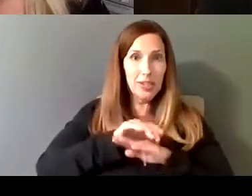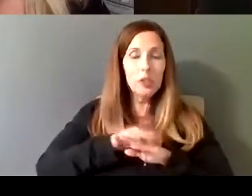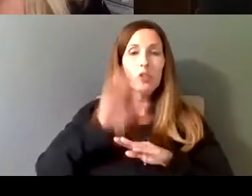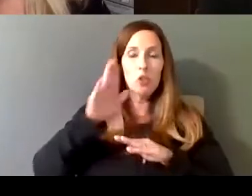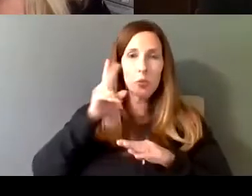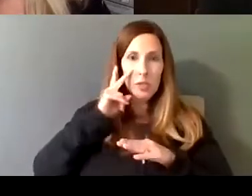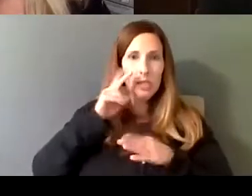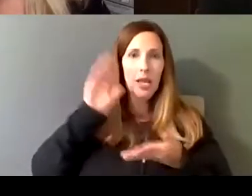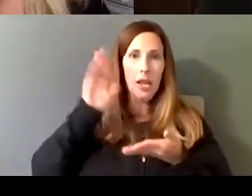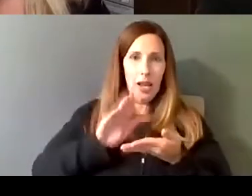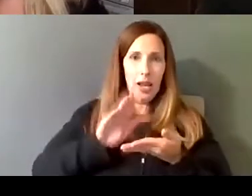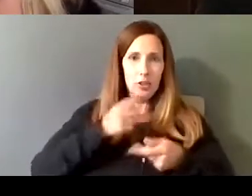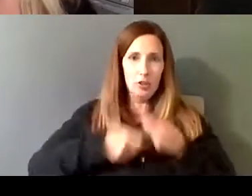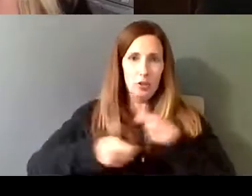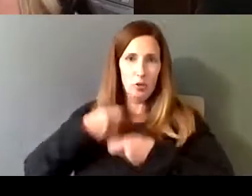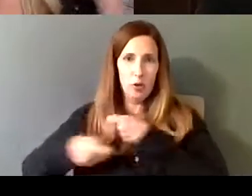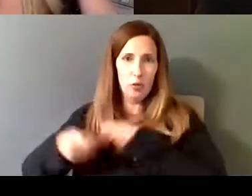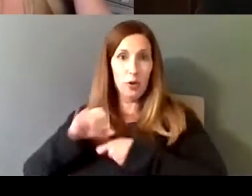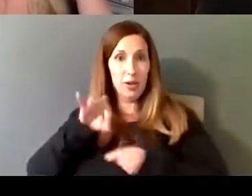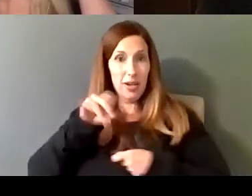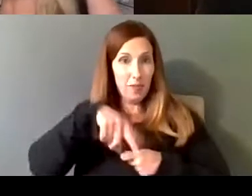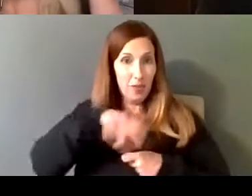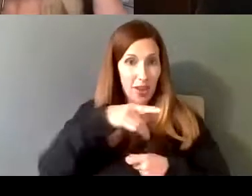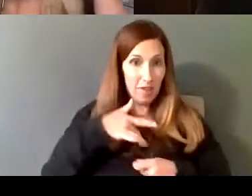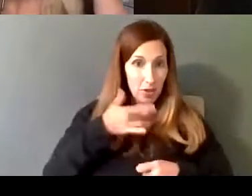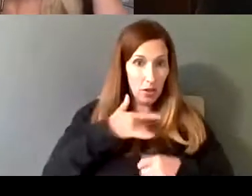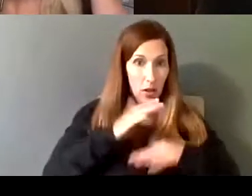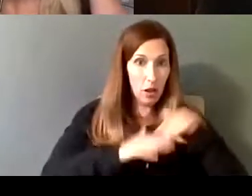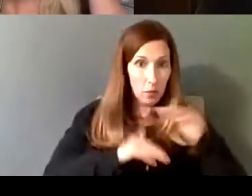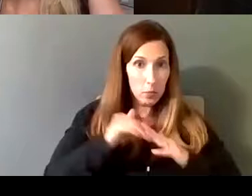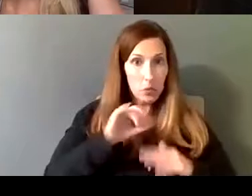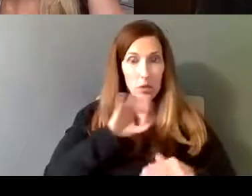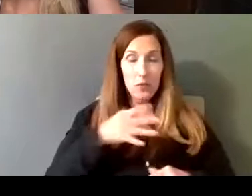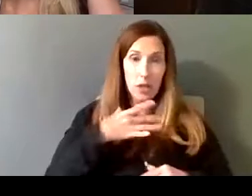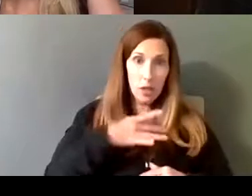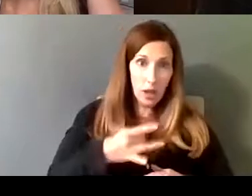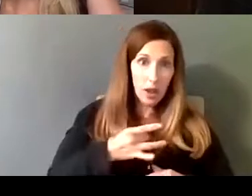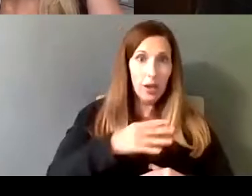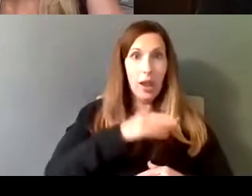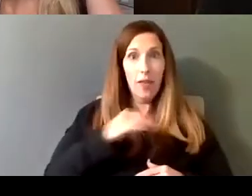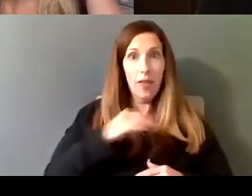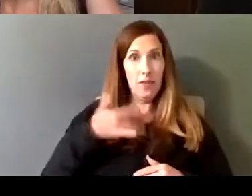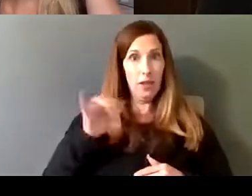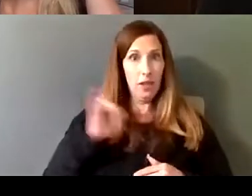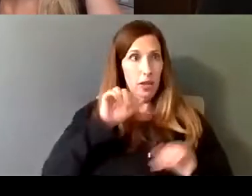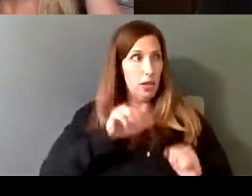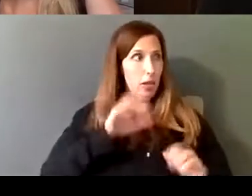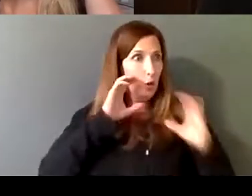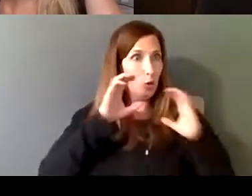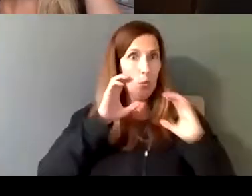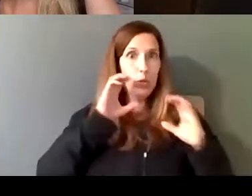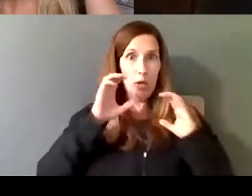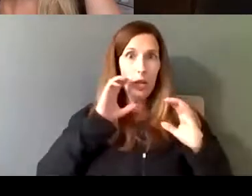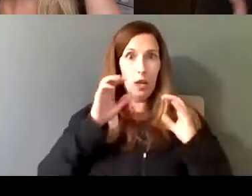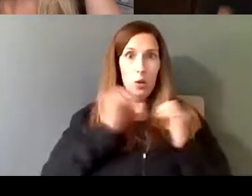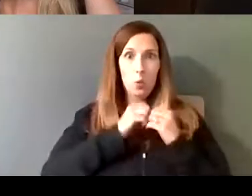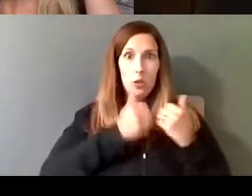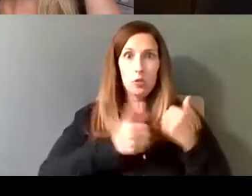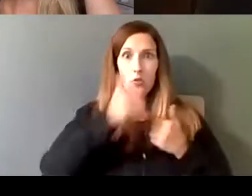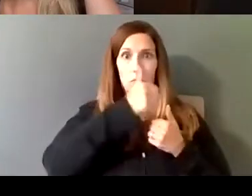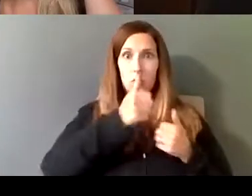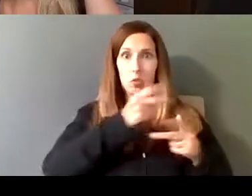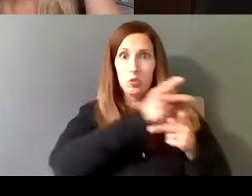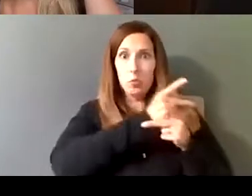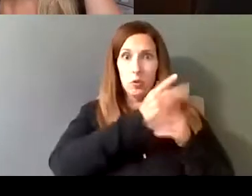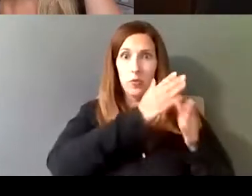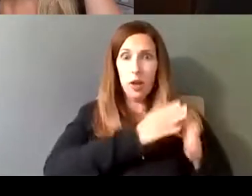if they are able to, one, feel comfortable in their job, and if they like their job, and if they feel like they're able to communicate with their supervisor and with